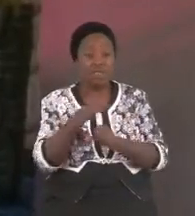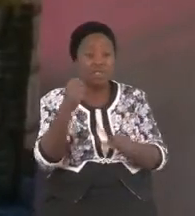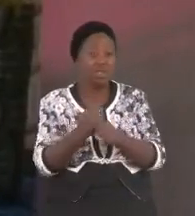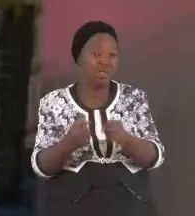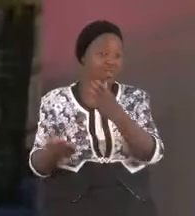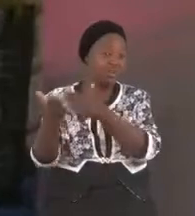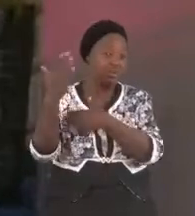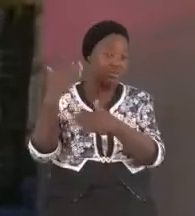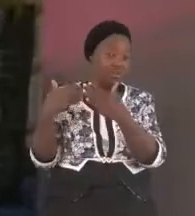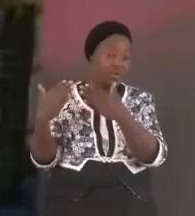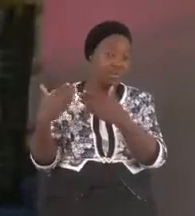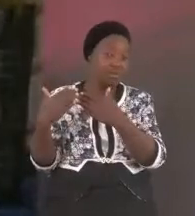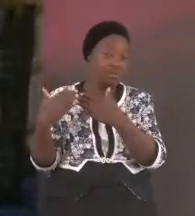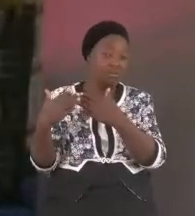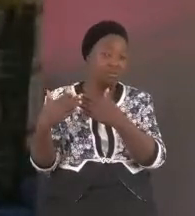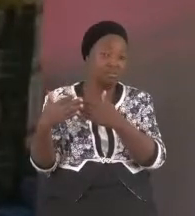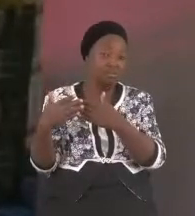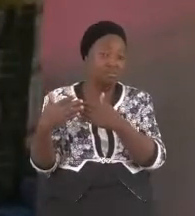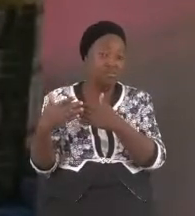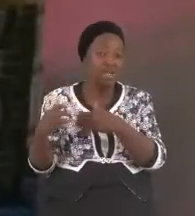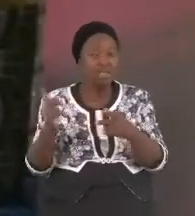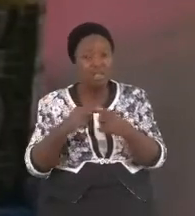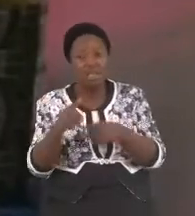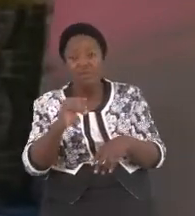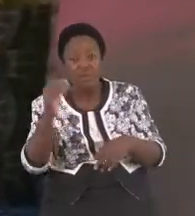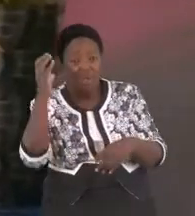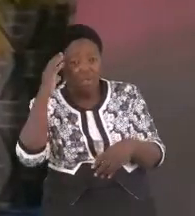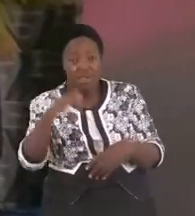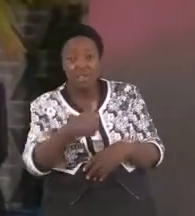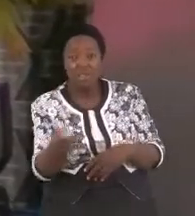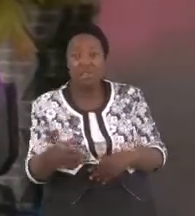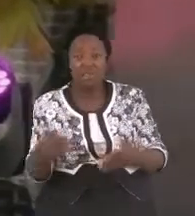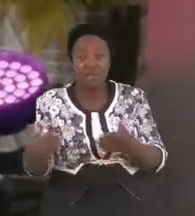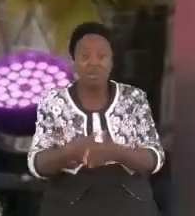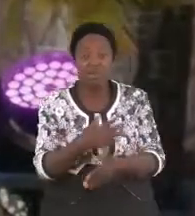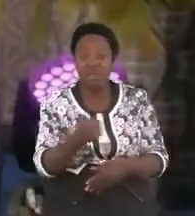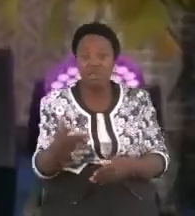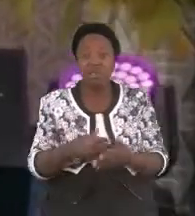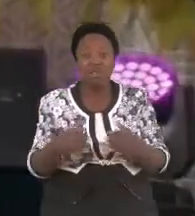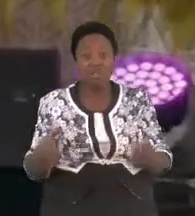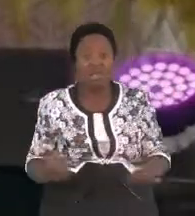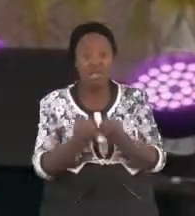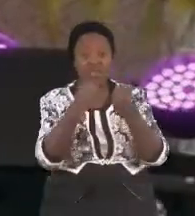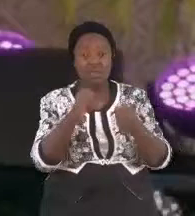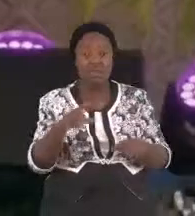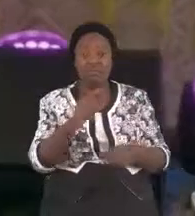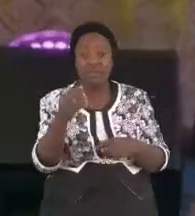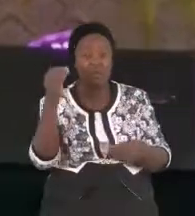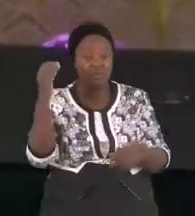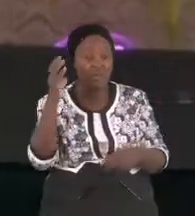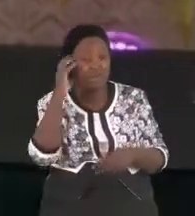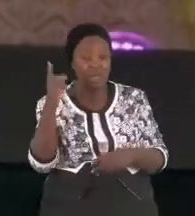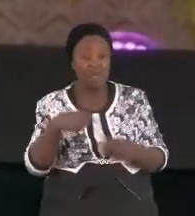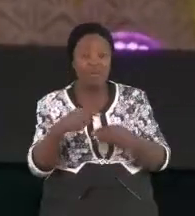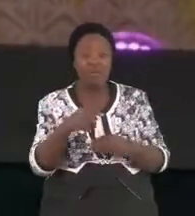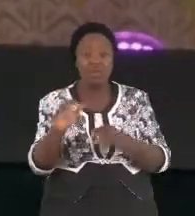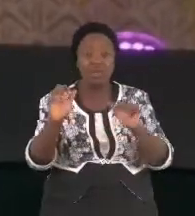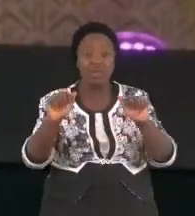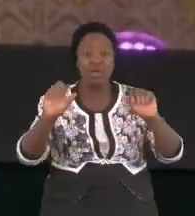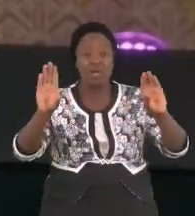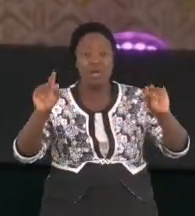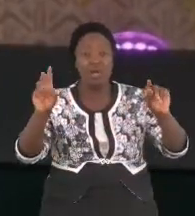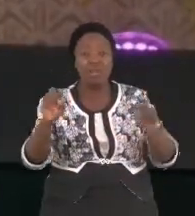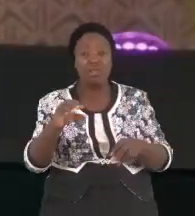if he hears anything new, anything challenging, if he hears about Acts chapter 2, when the people